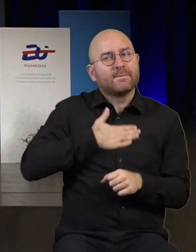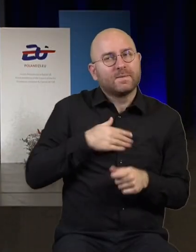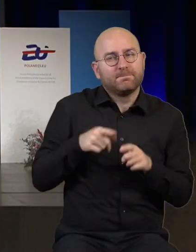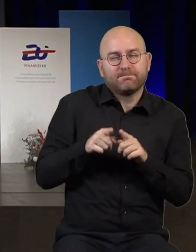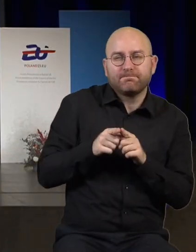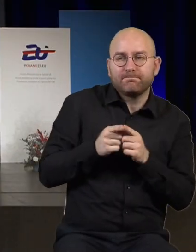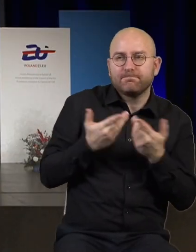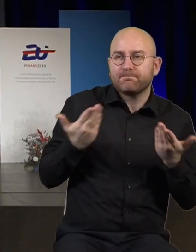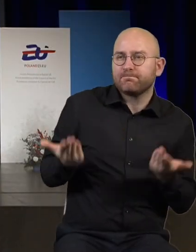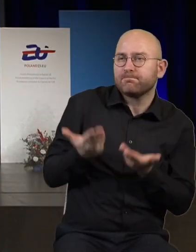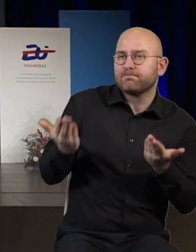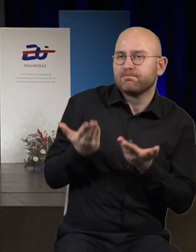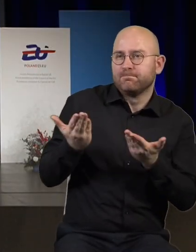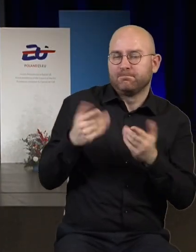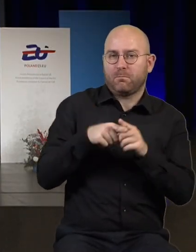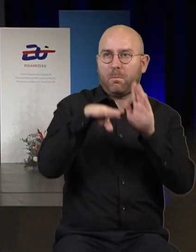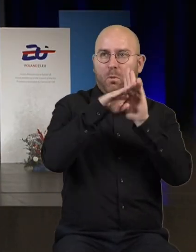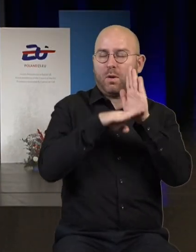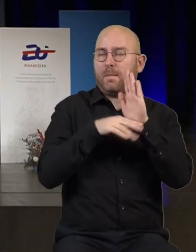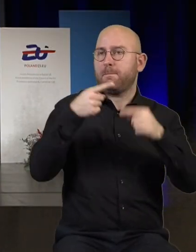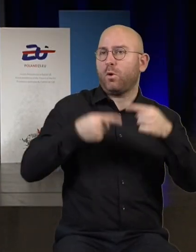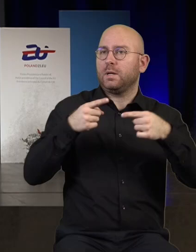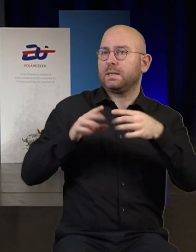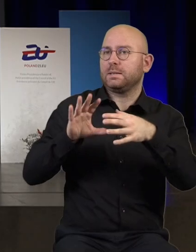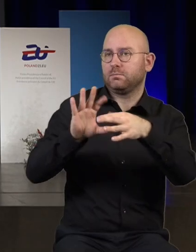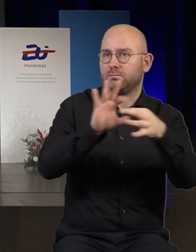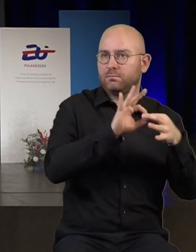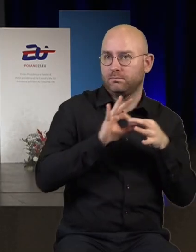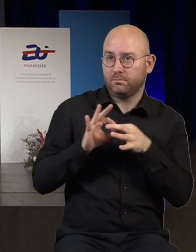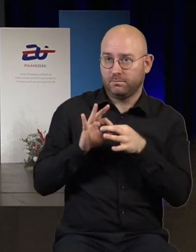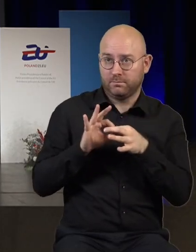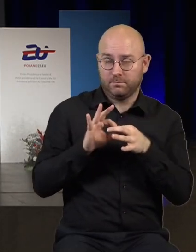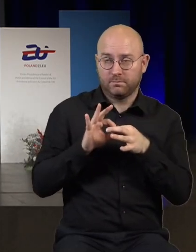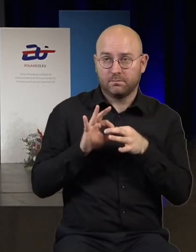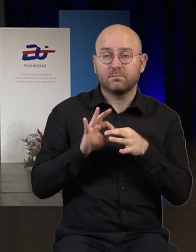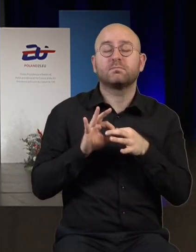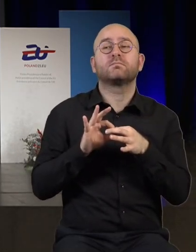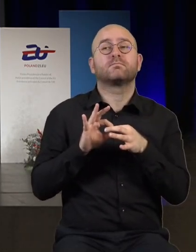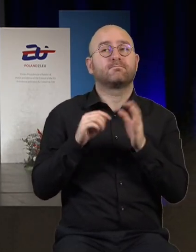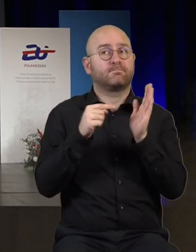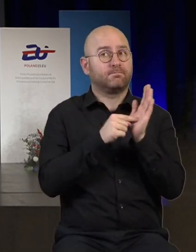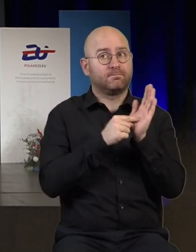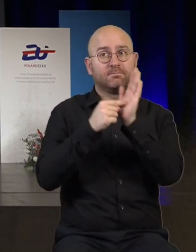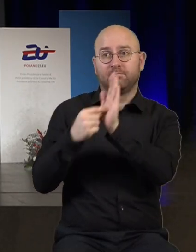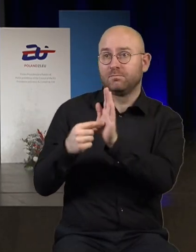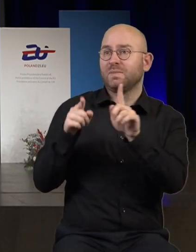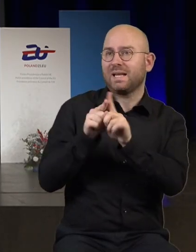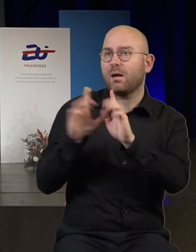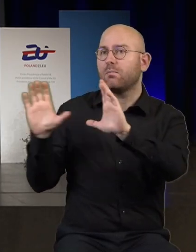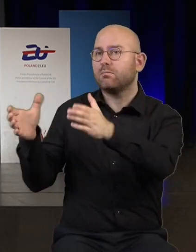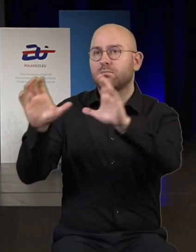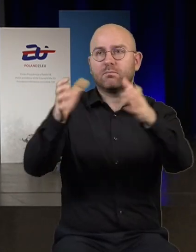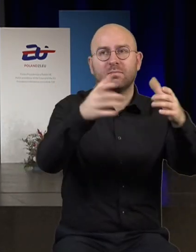JTF. We work just in the neighbouring countries to the member states with DG NEAR. So we're effectively working